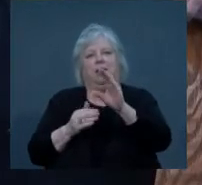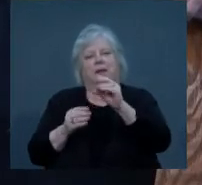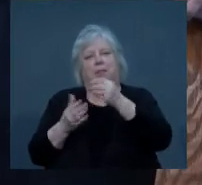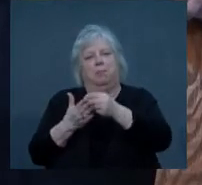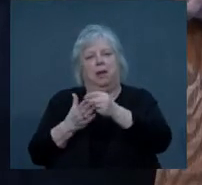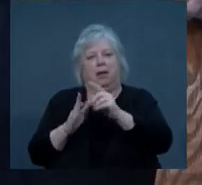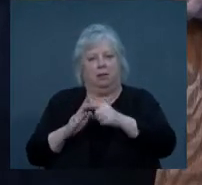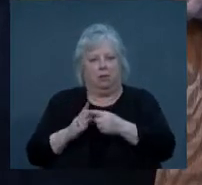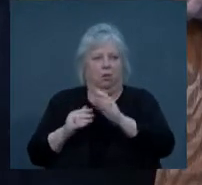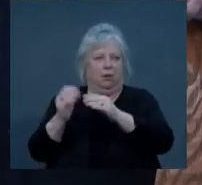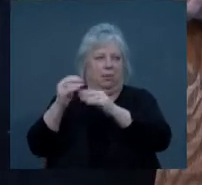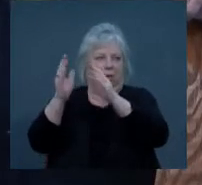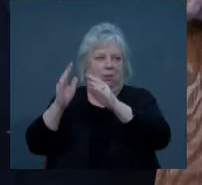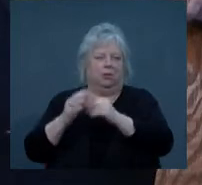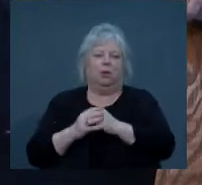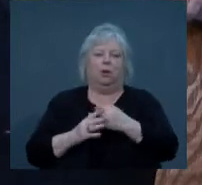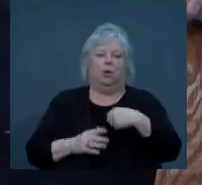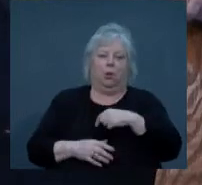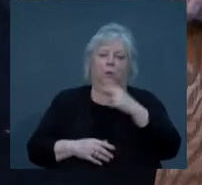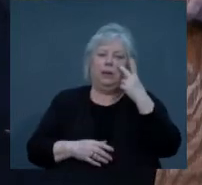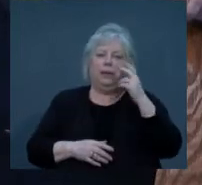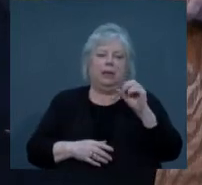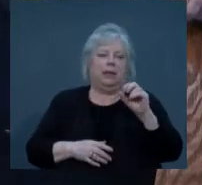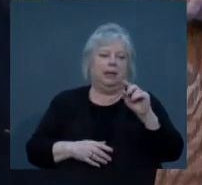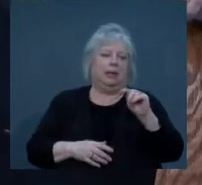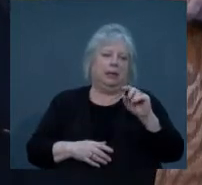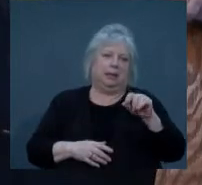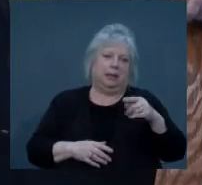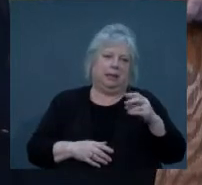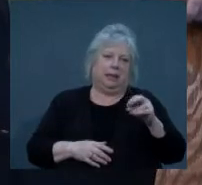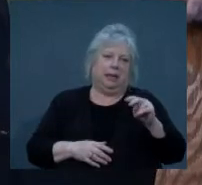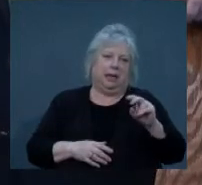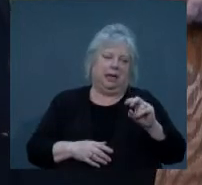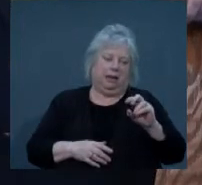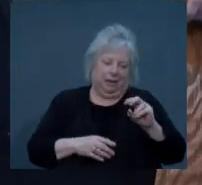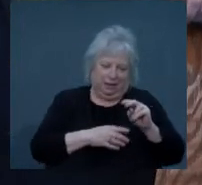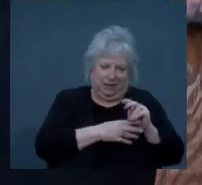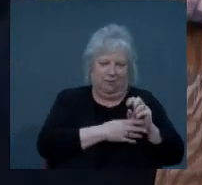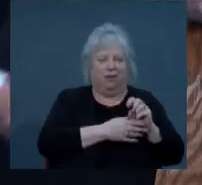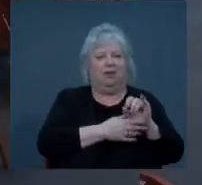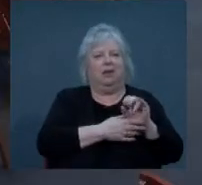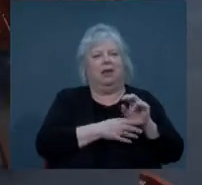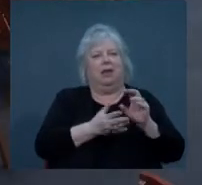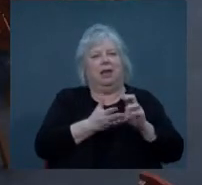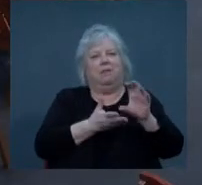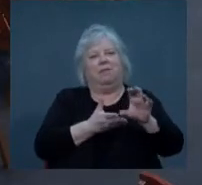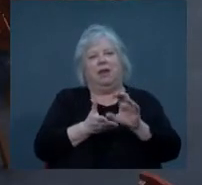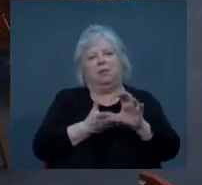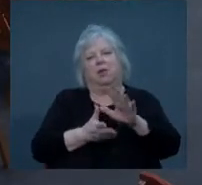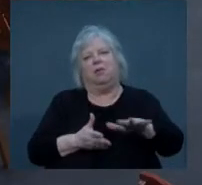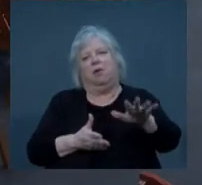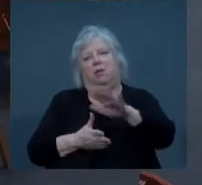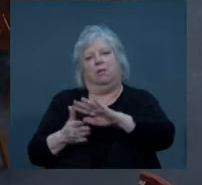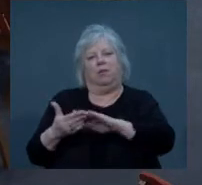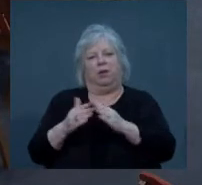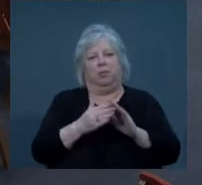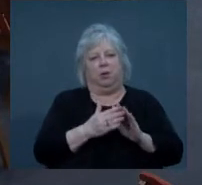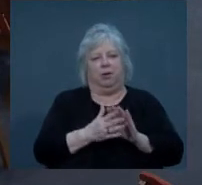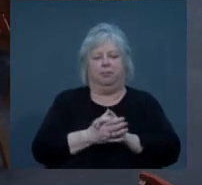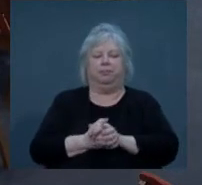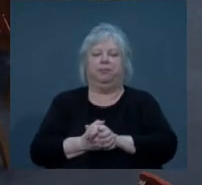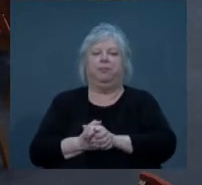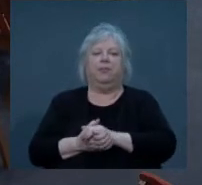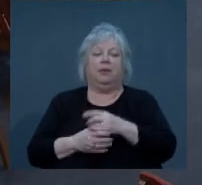And we see Stevens investments all over our community. In terms of green